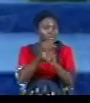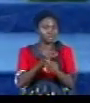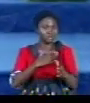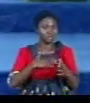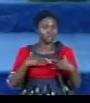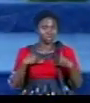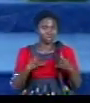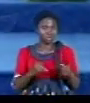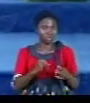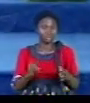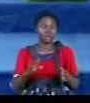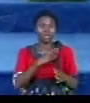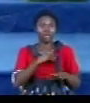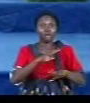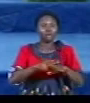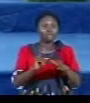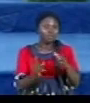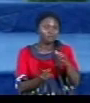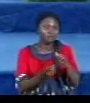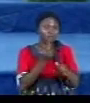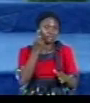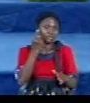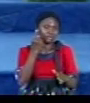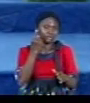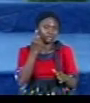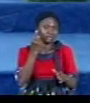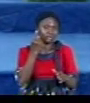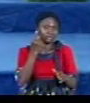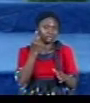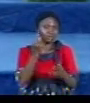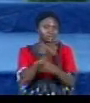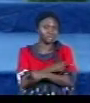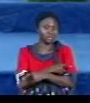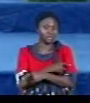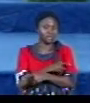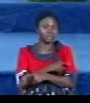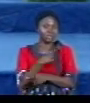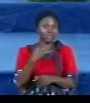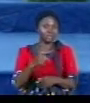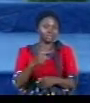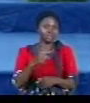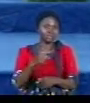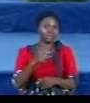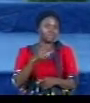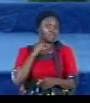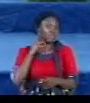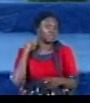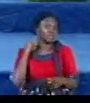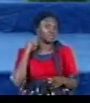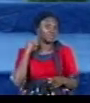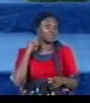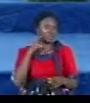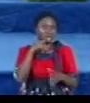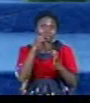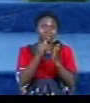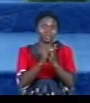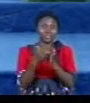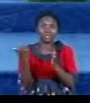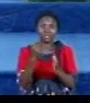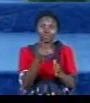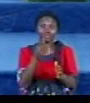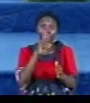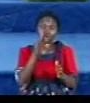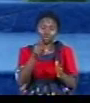global crusade, Pastor Kumu, he said, wherever you're receiving pains, lay your hands there. And I lay my hands at my